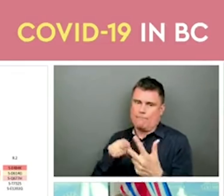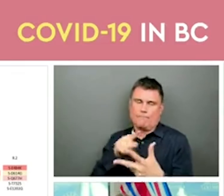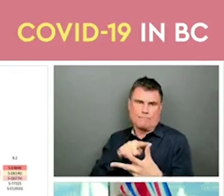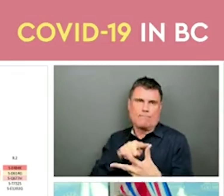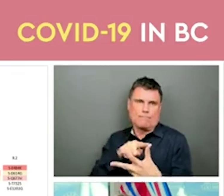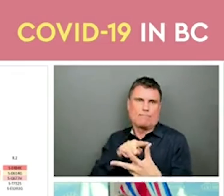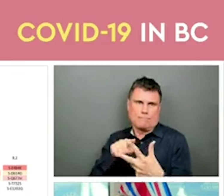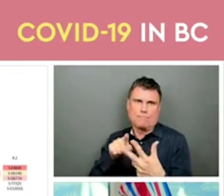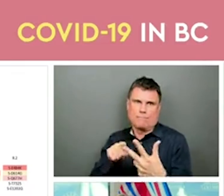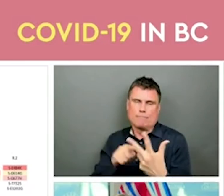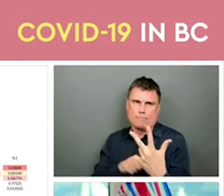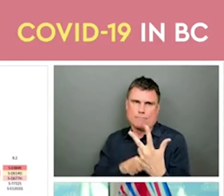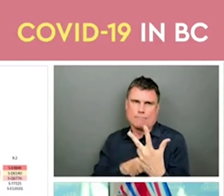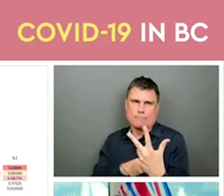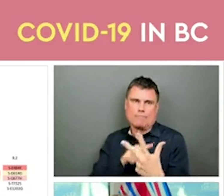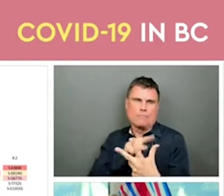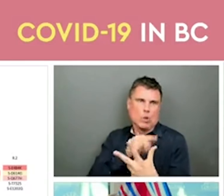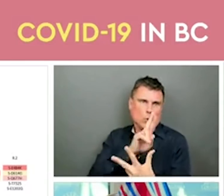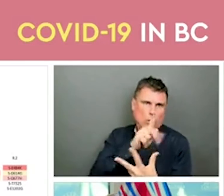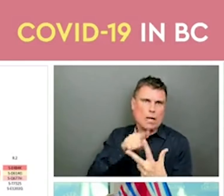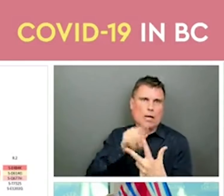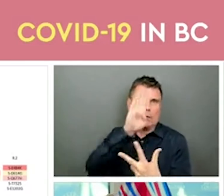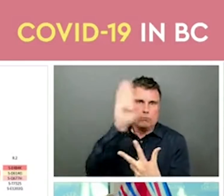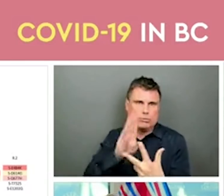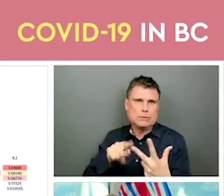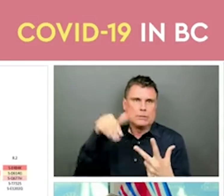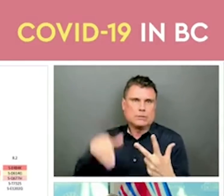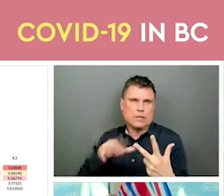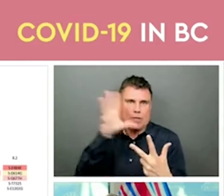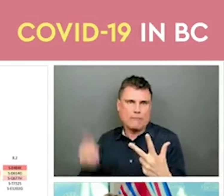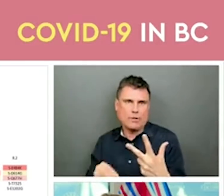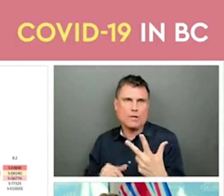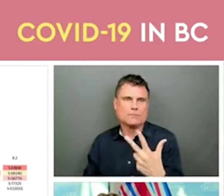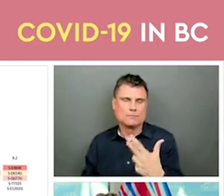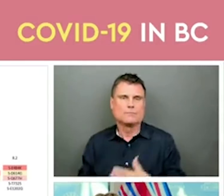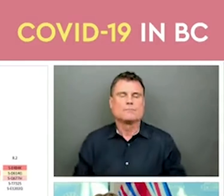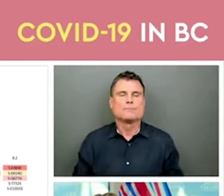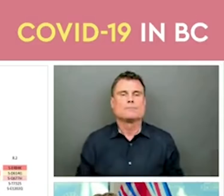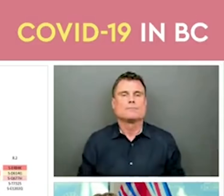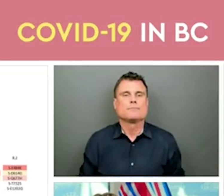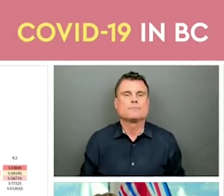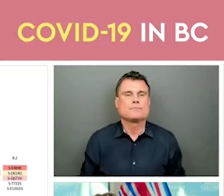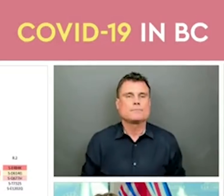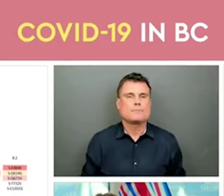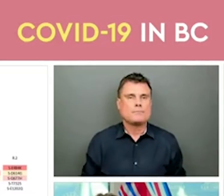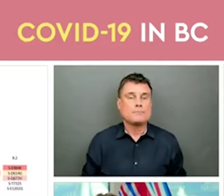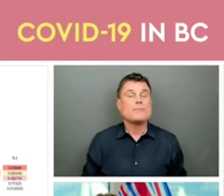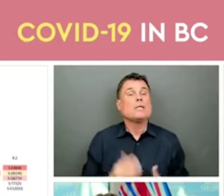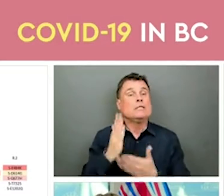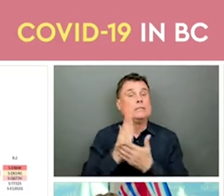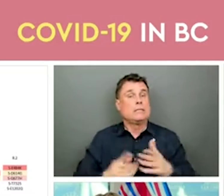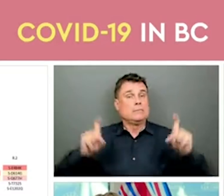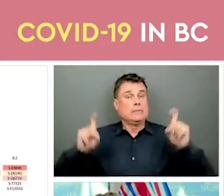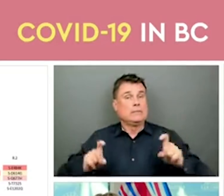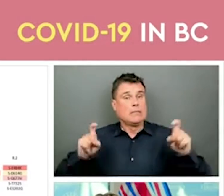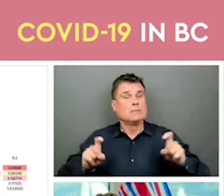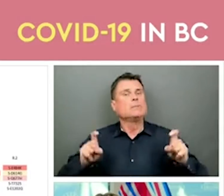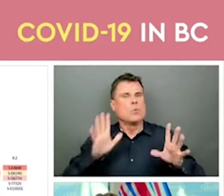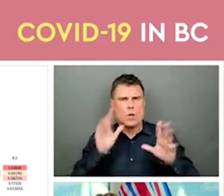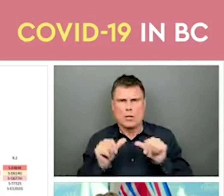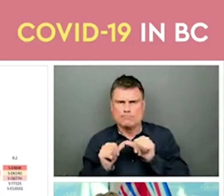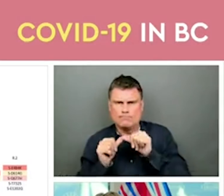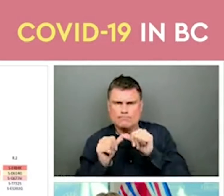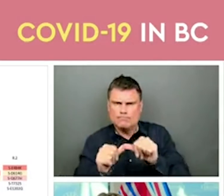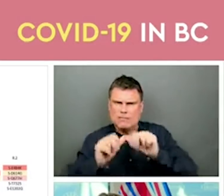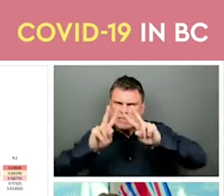transmissible viruses. And we will have a proportion that will be sequenced for continued surveillance over time, so we